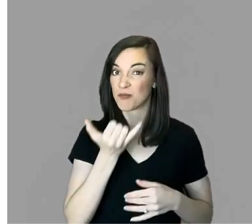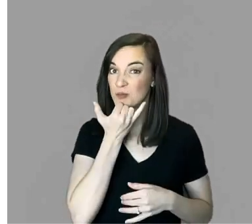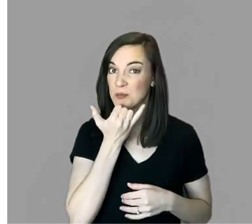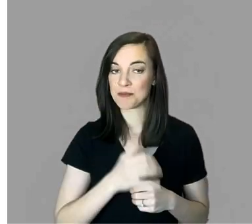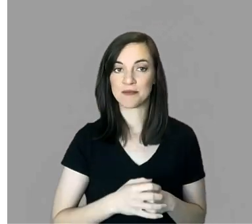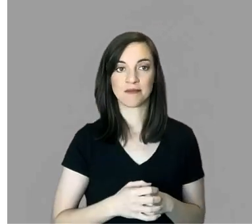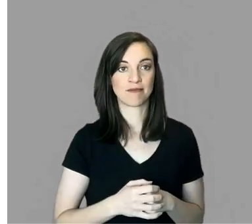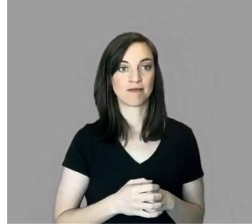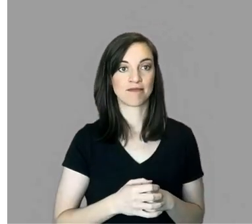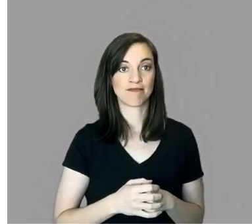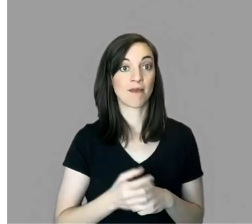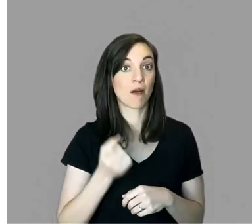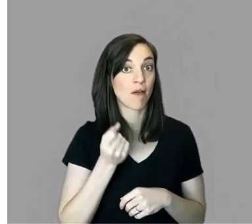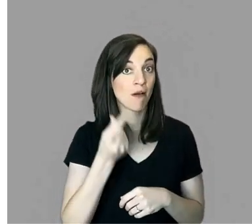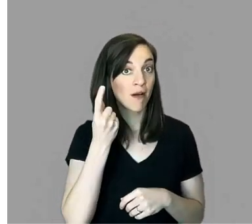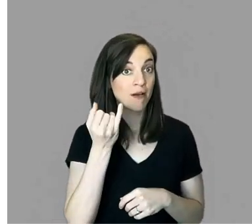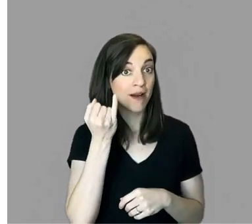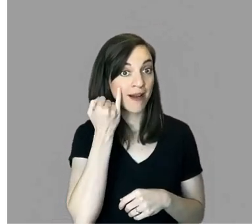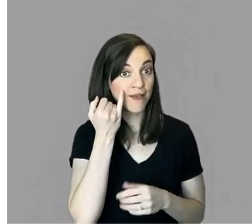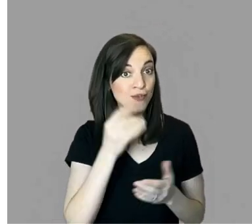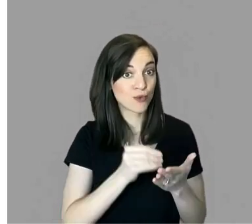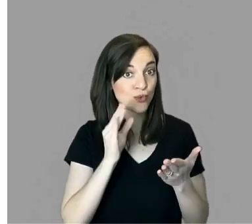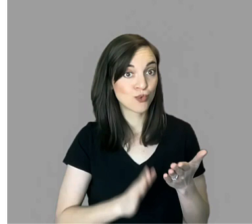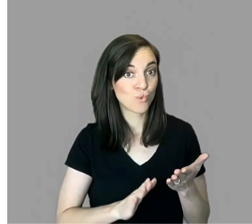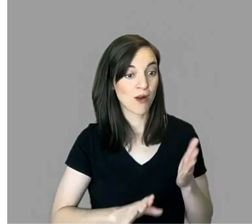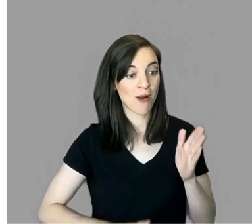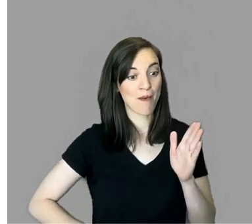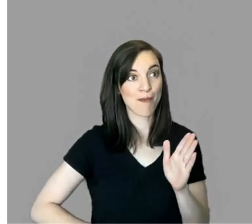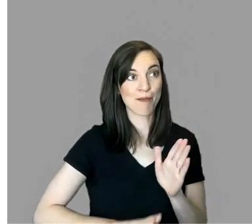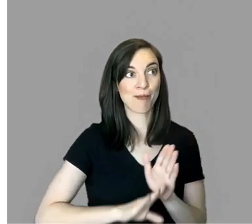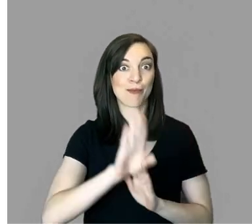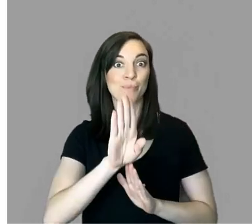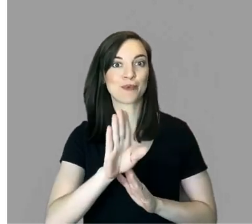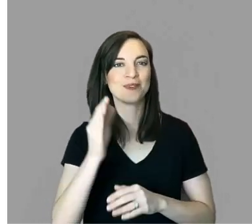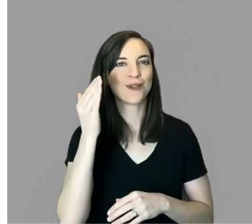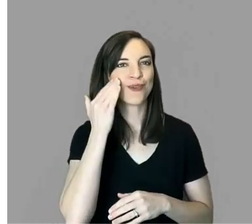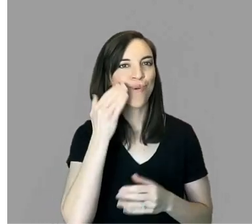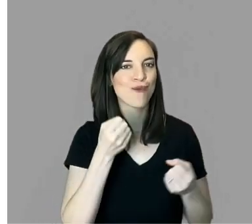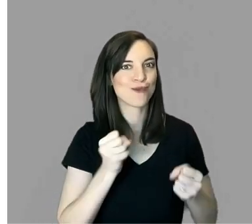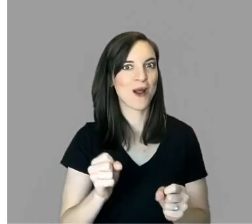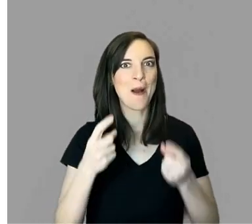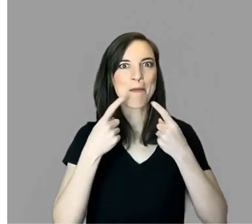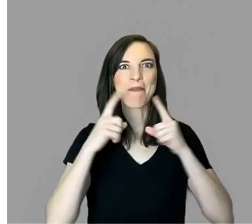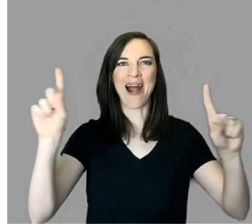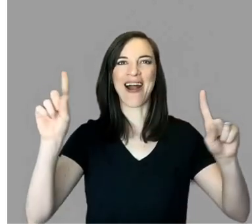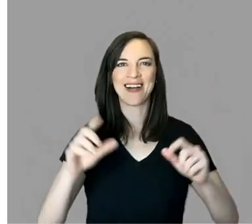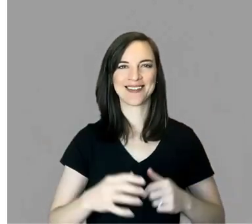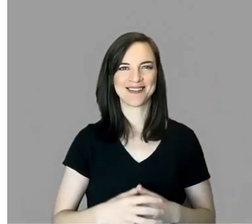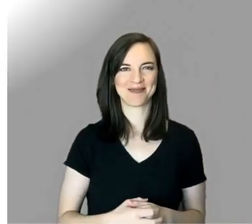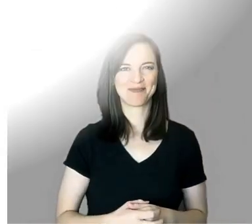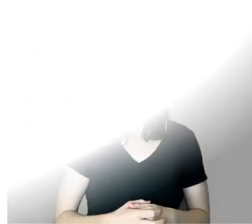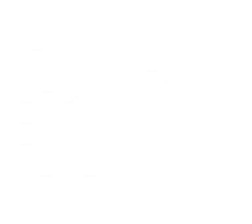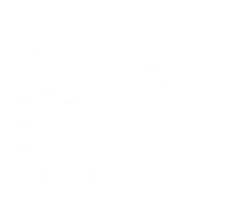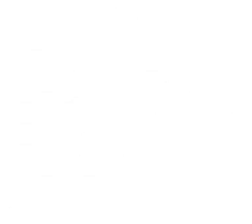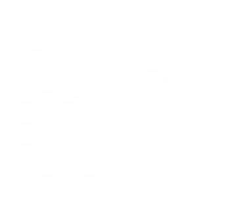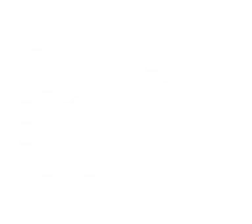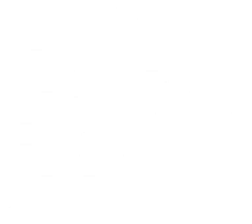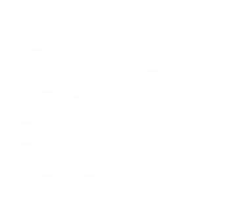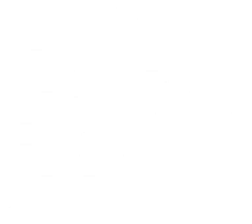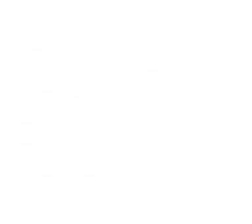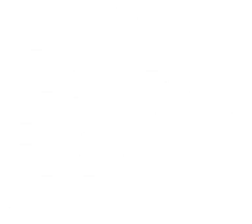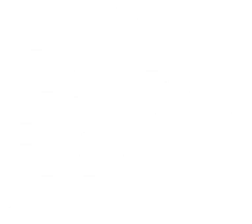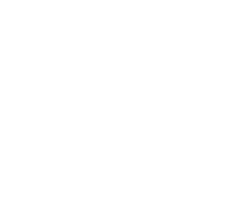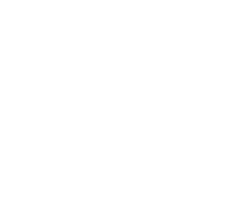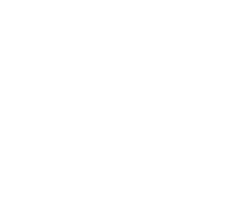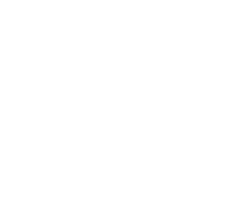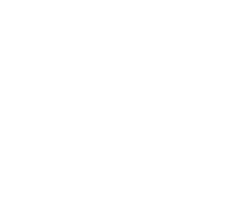to be made, or perhaps the hypothesis was incorrect. Knowing if the student is progressing will let you know